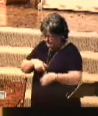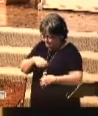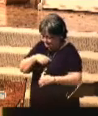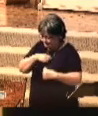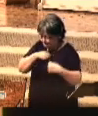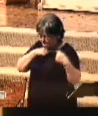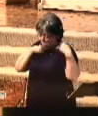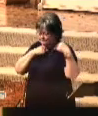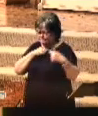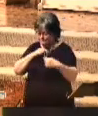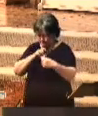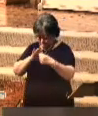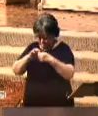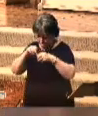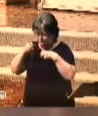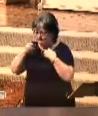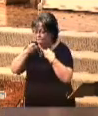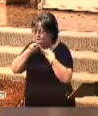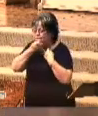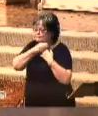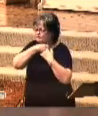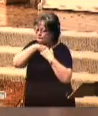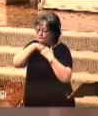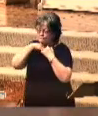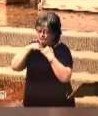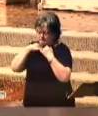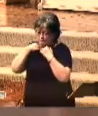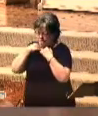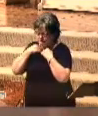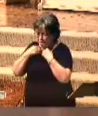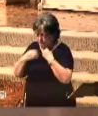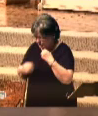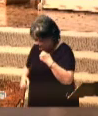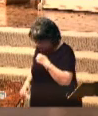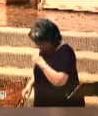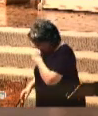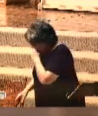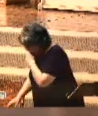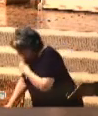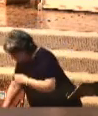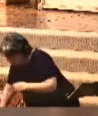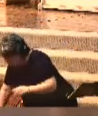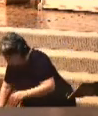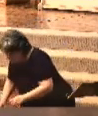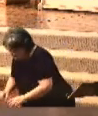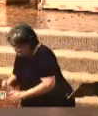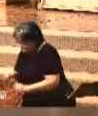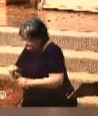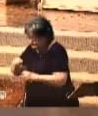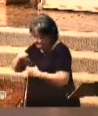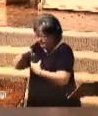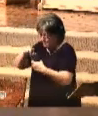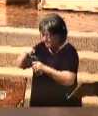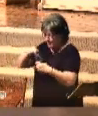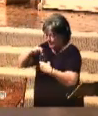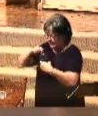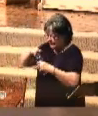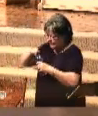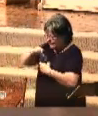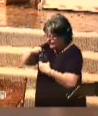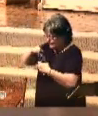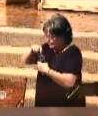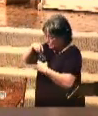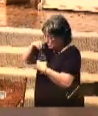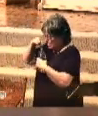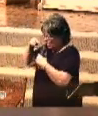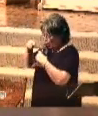Amen. If if you're thinking about worrying, understand that